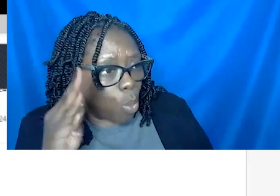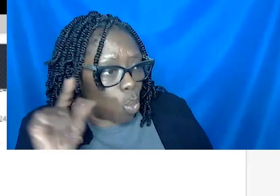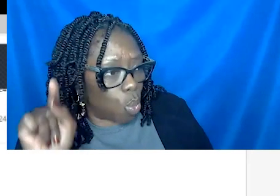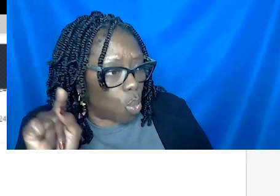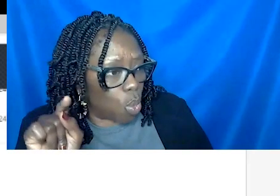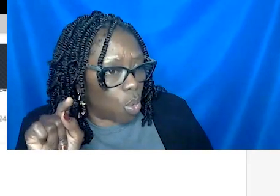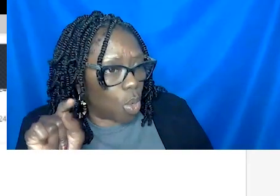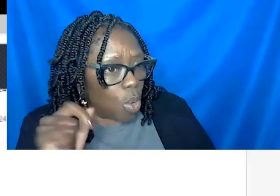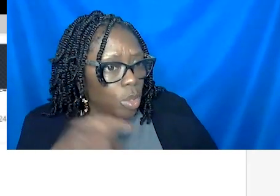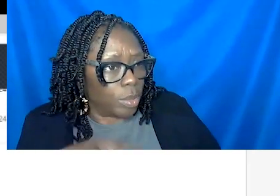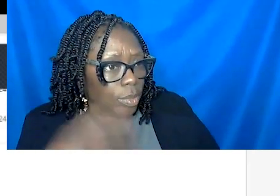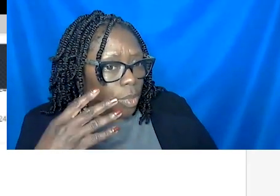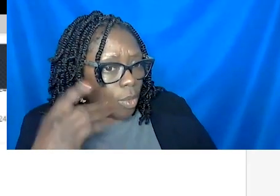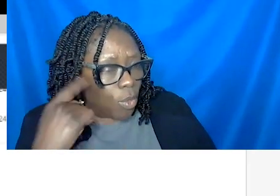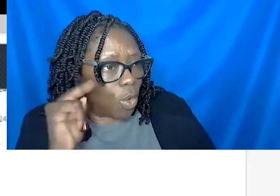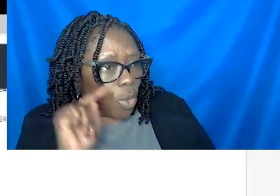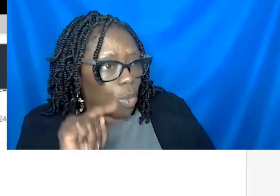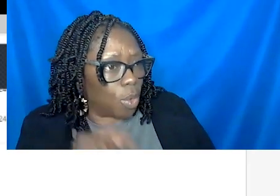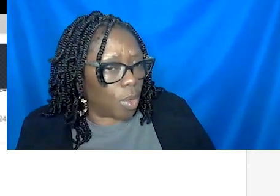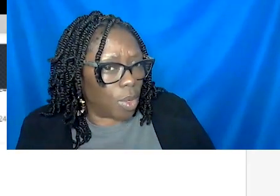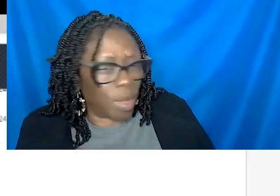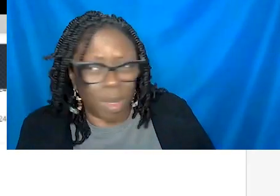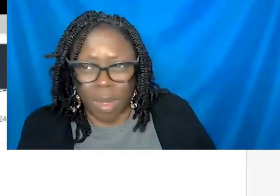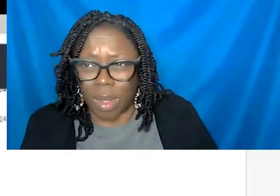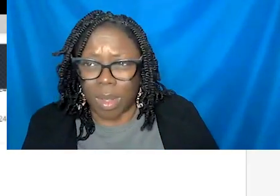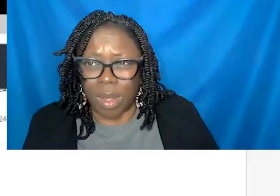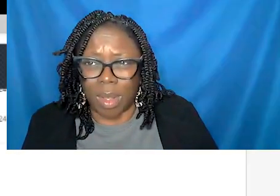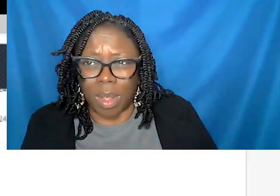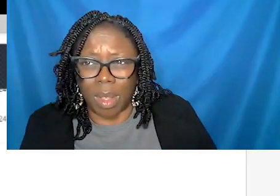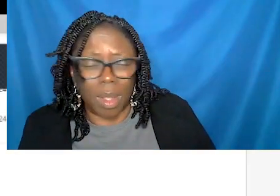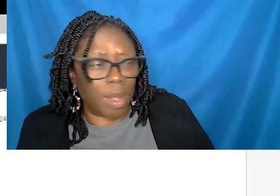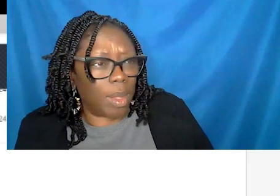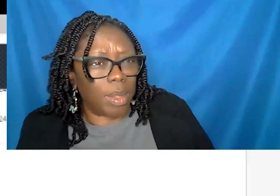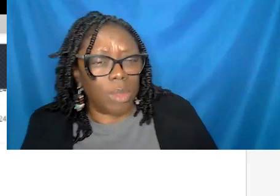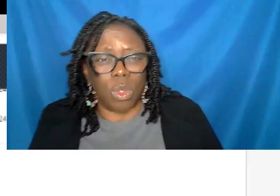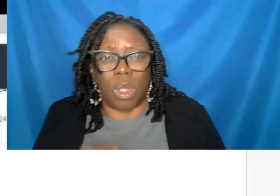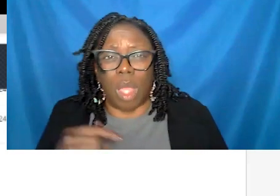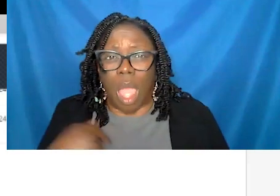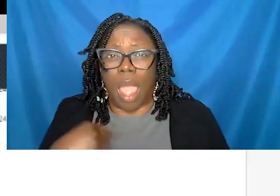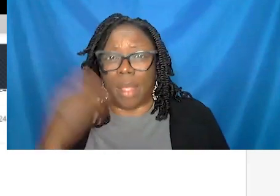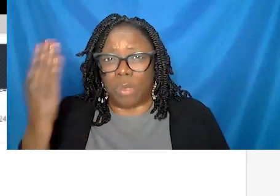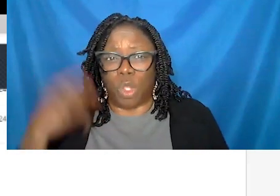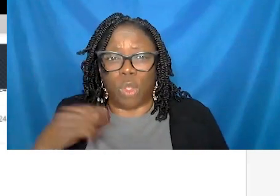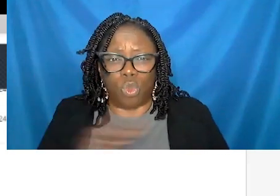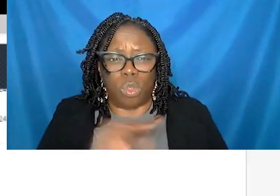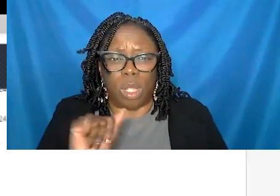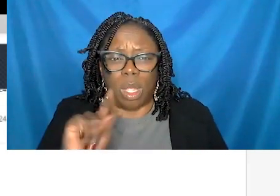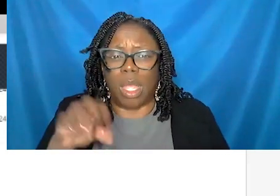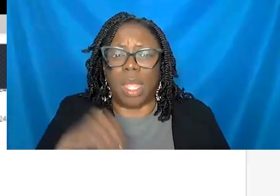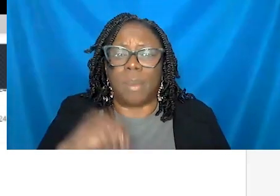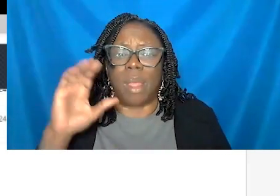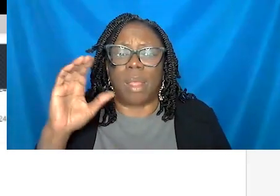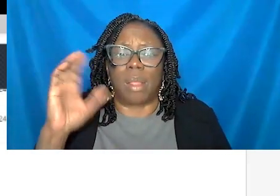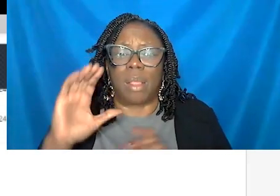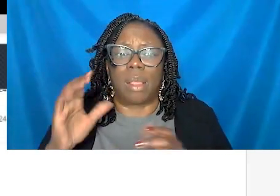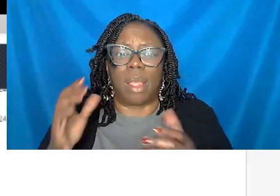can generate AI. Yeah, I'll be honest, students that I've had discussions with that have used AI in my classes, the vast majority of them has used it